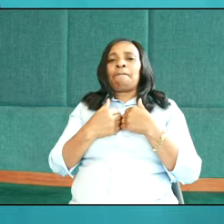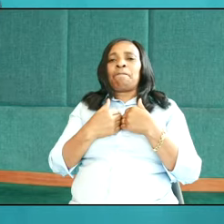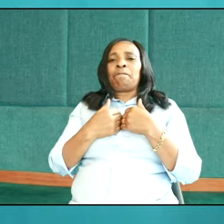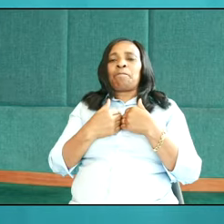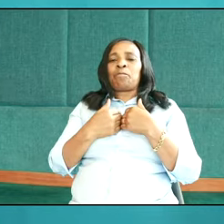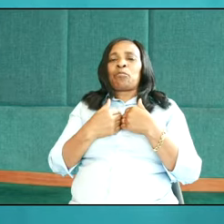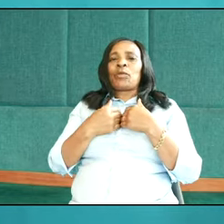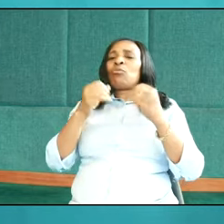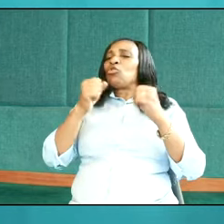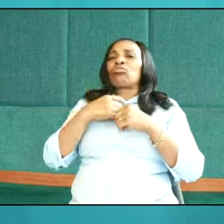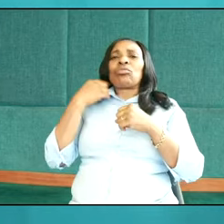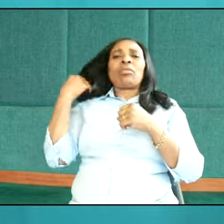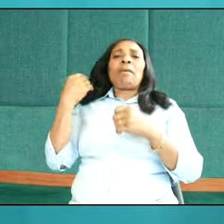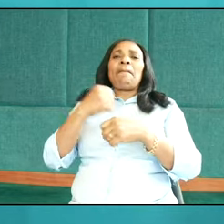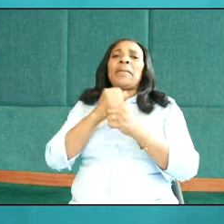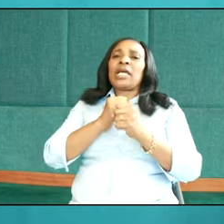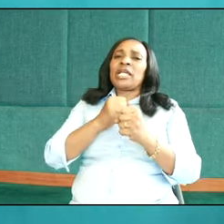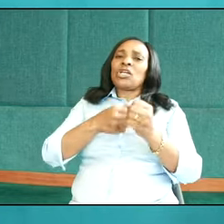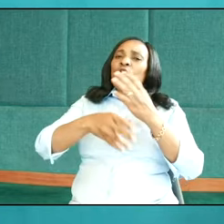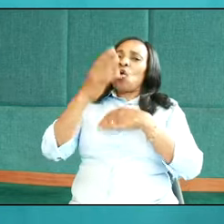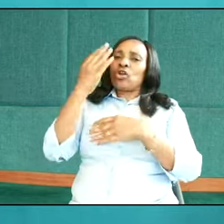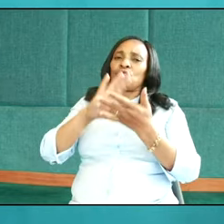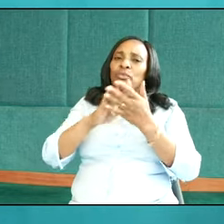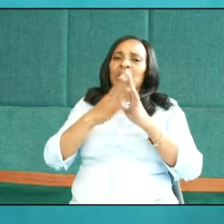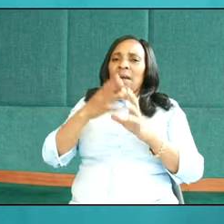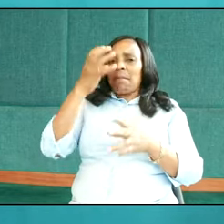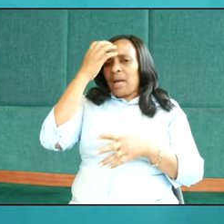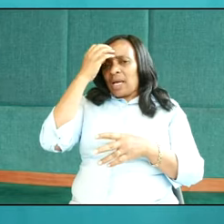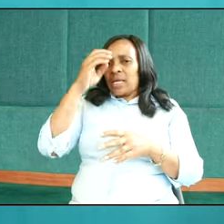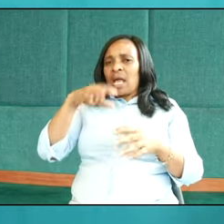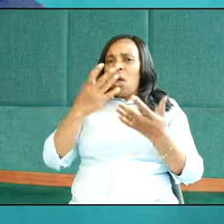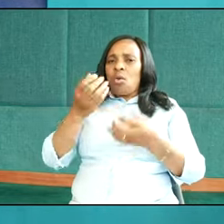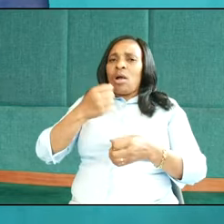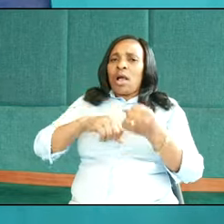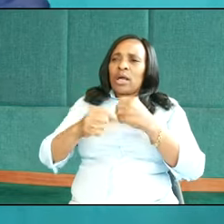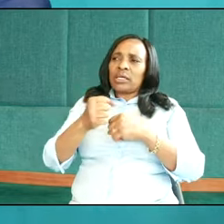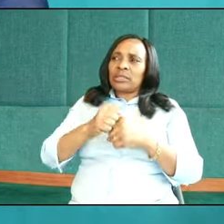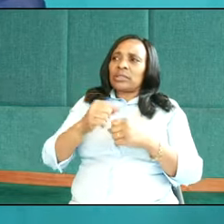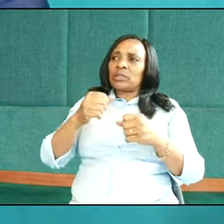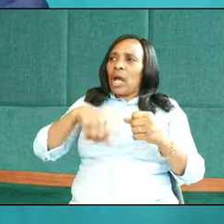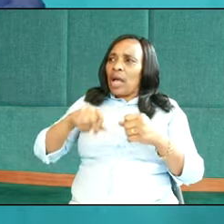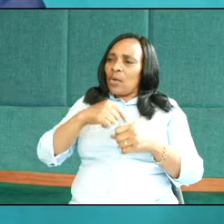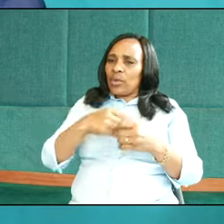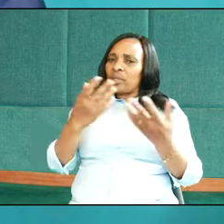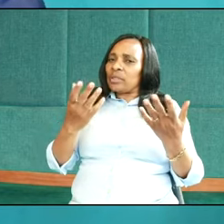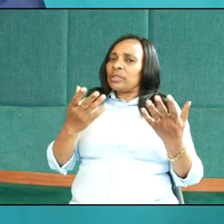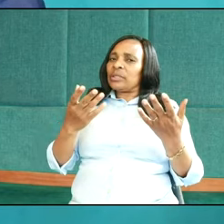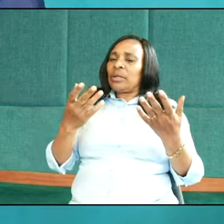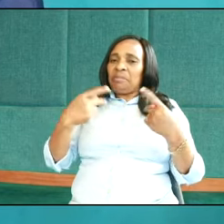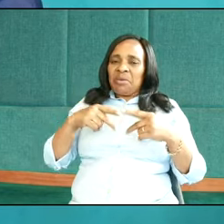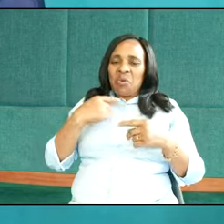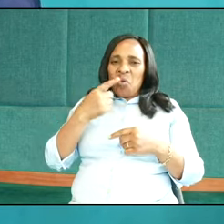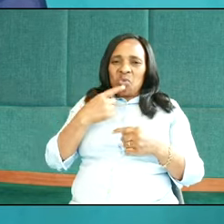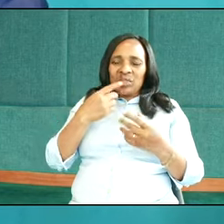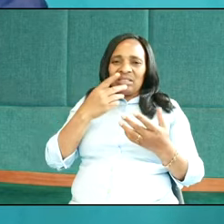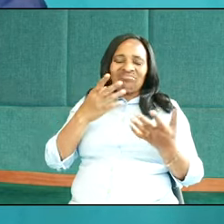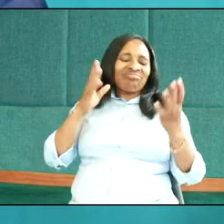we have slighted God, we have rebelled. How do we react? You know, are we the type that says, you know what,